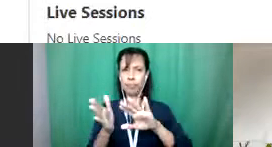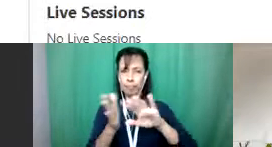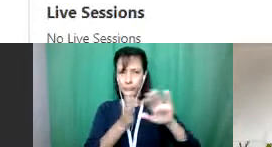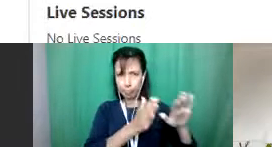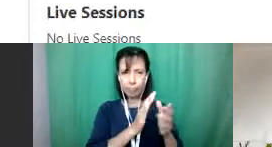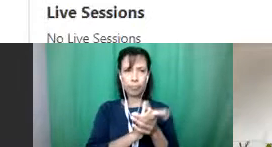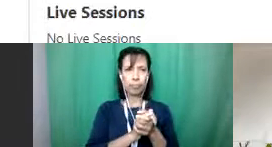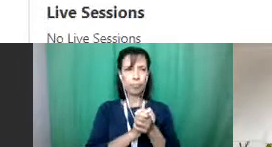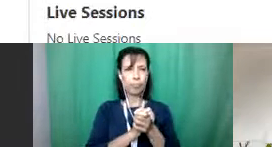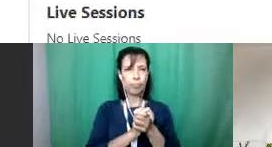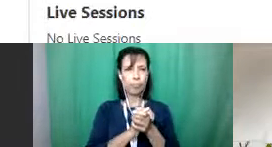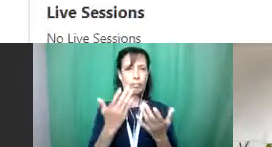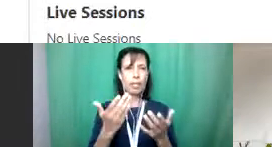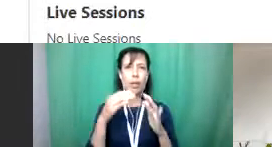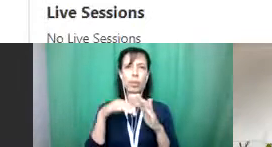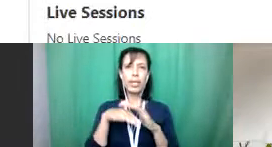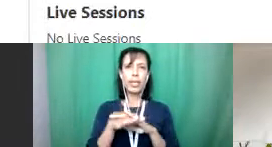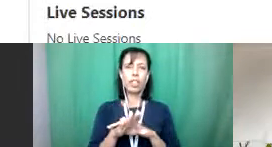If you go into